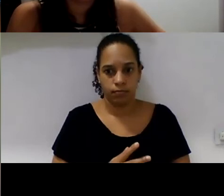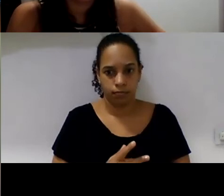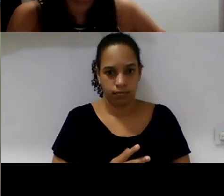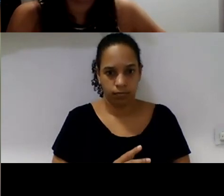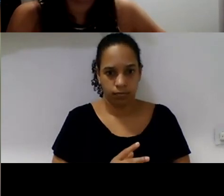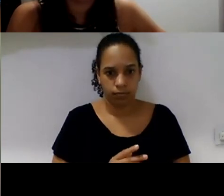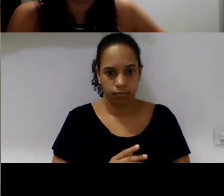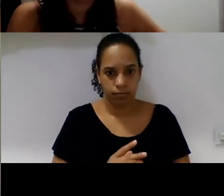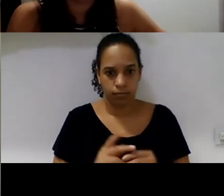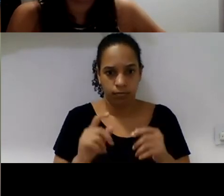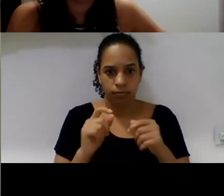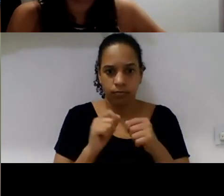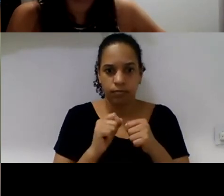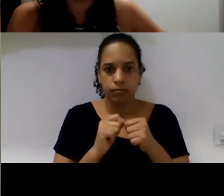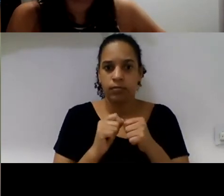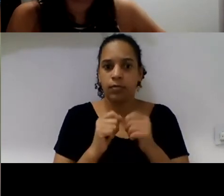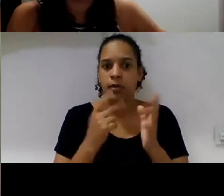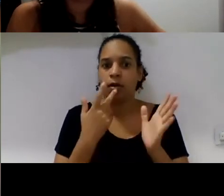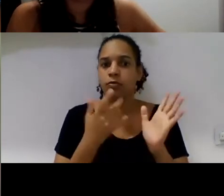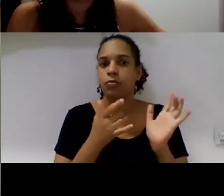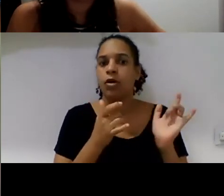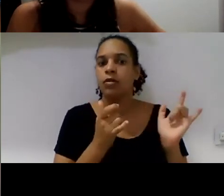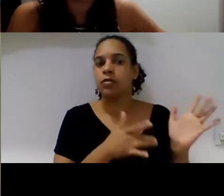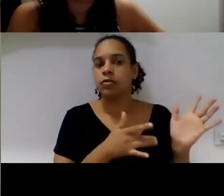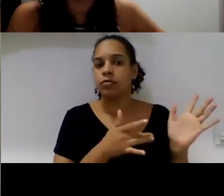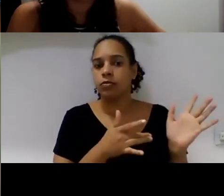And people wanted inclusion. Inclusion meant